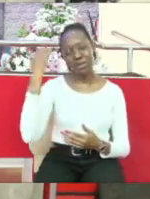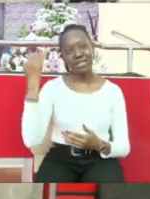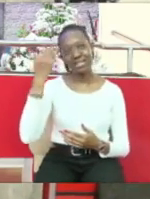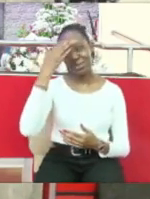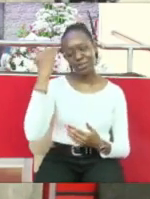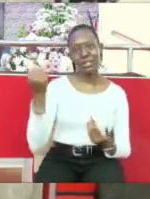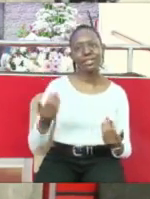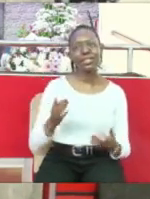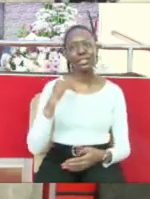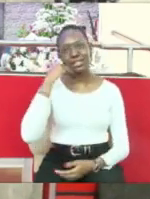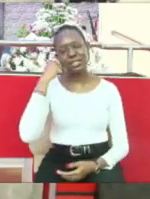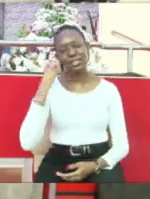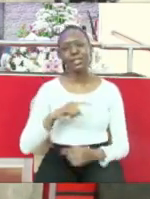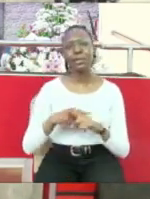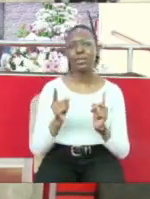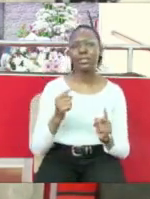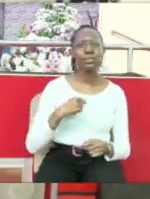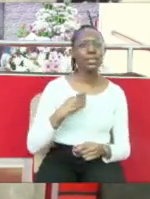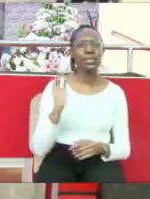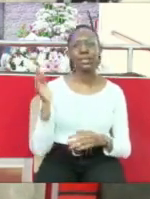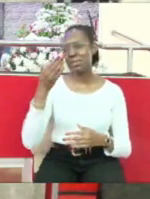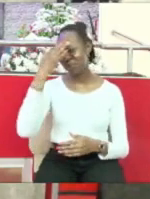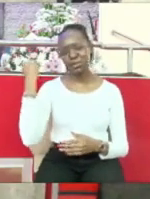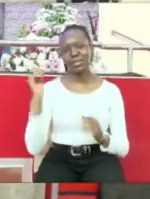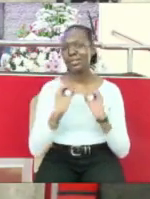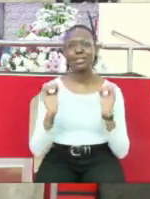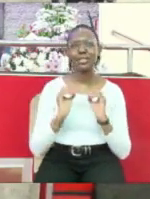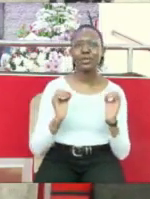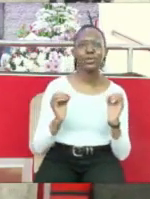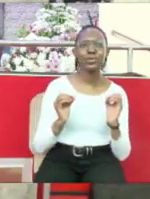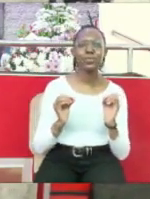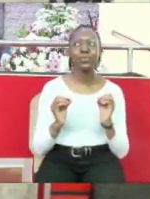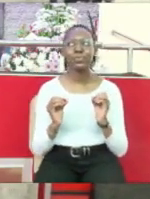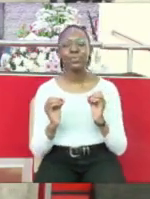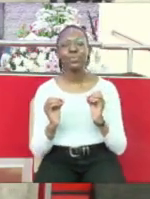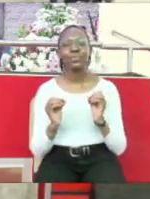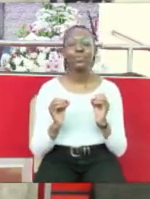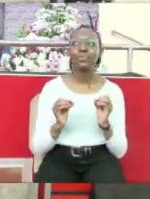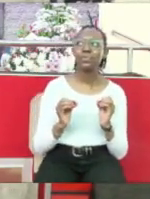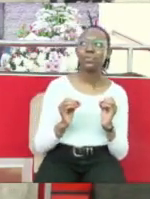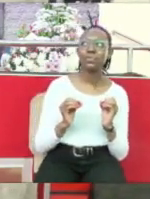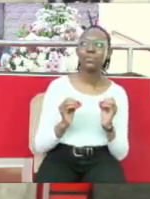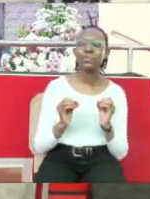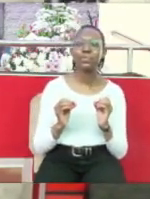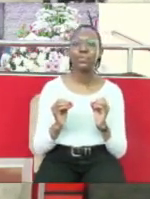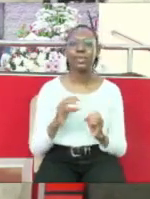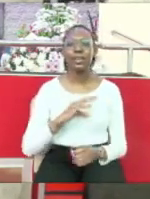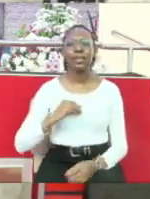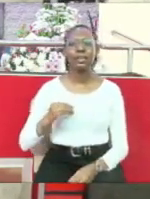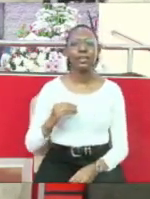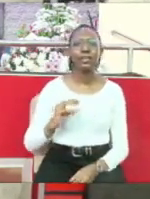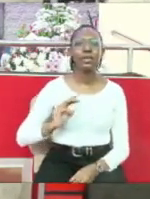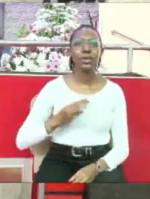Tell your neighbor we never forgot. Hatukusahau mwambie jirani. We saw there was a 2020. Tukaona kwamba palikuwa na mwaka 2020. And we know that God